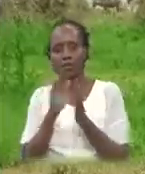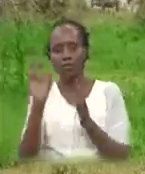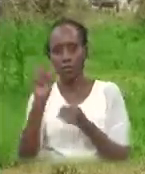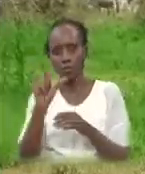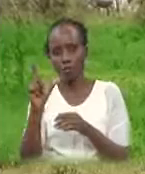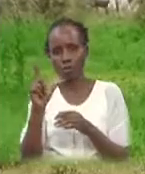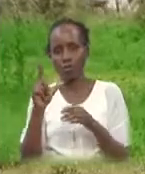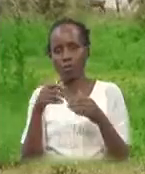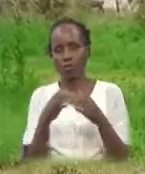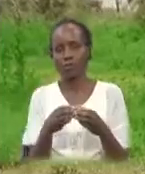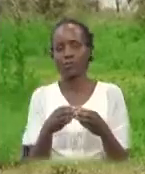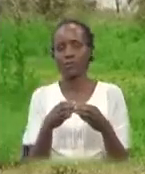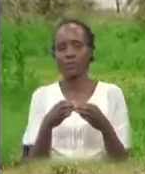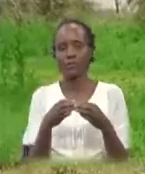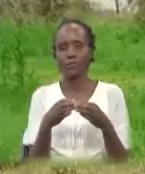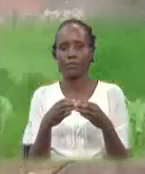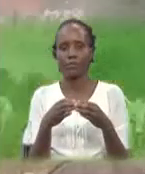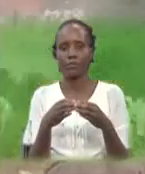local communities.